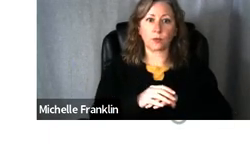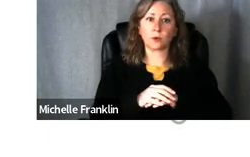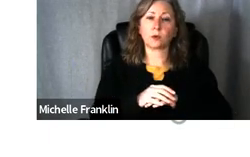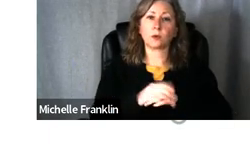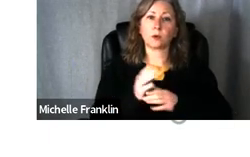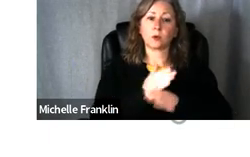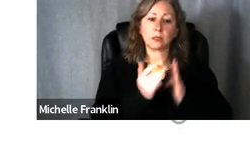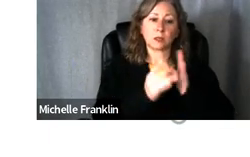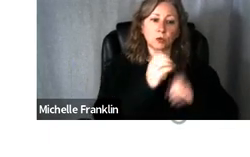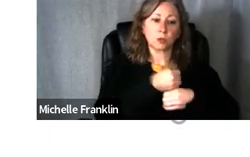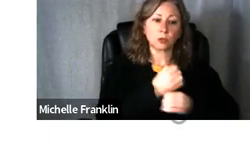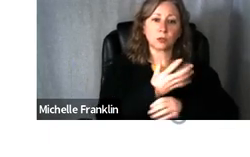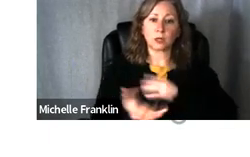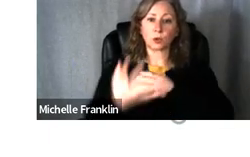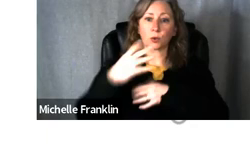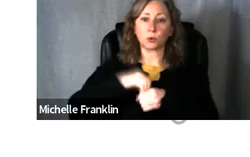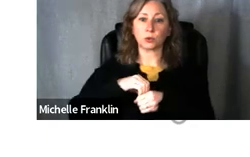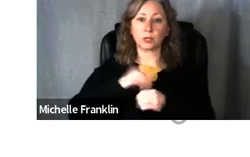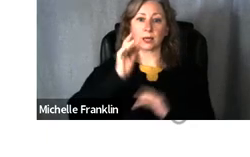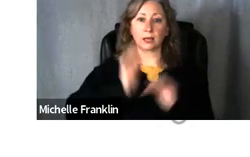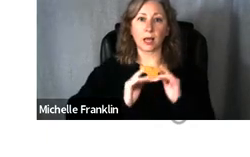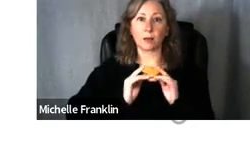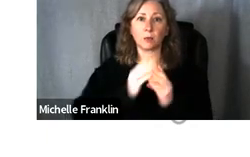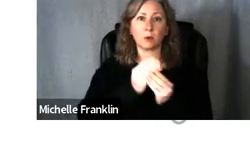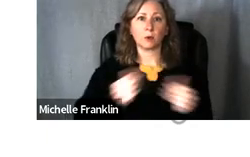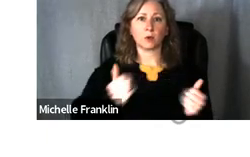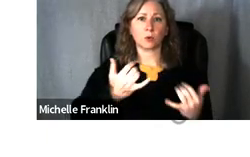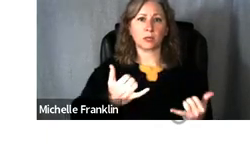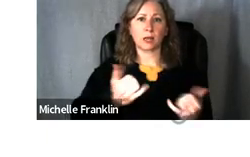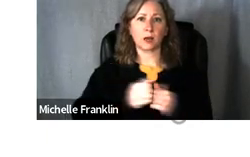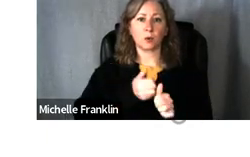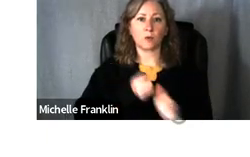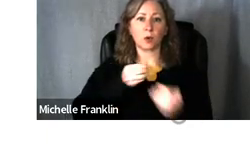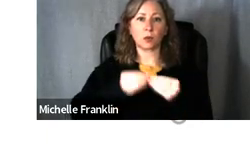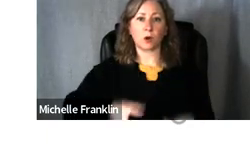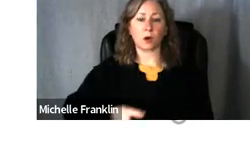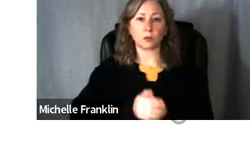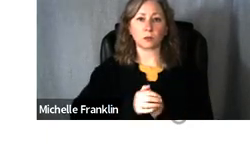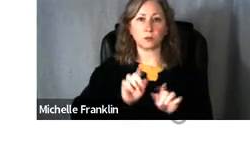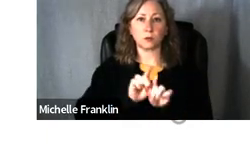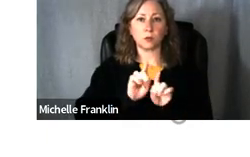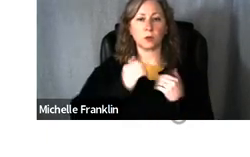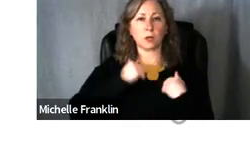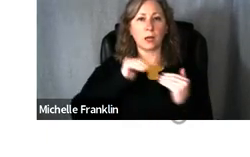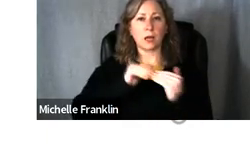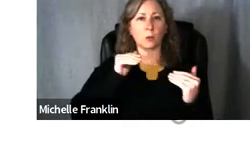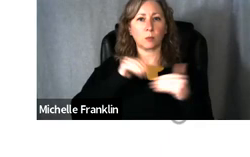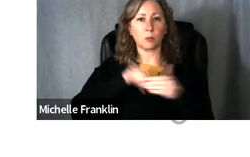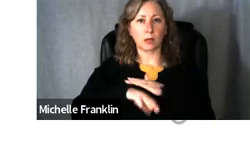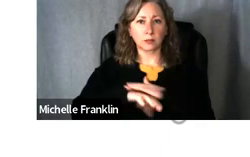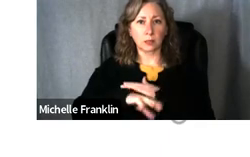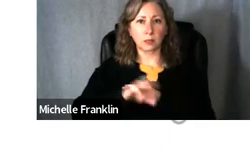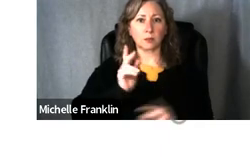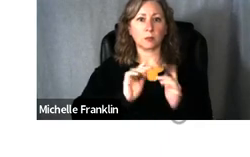and technology inclusion, you know, close that gap now and avoid loss. Then you have equitable access. People